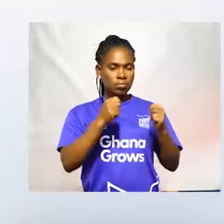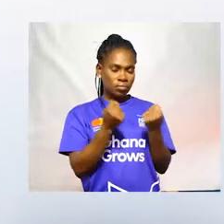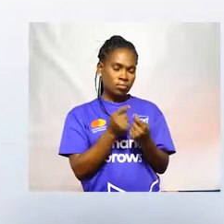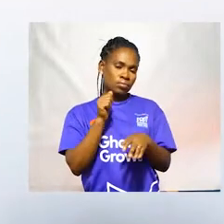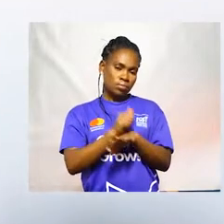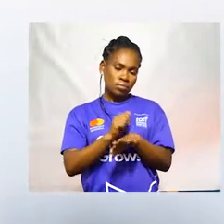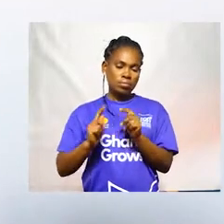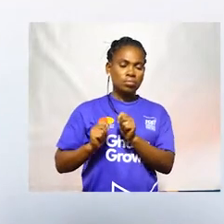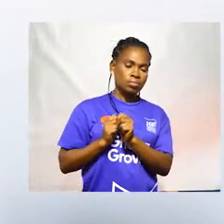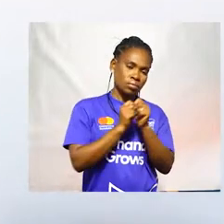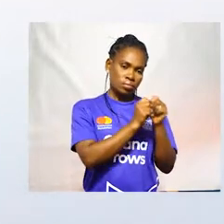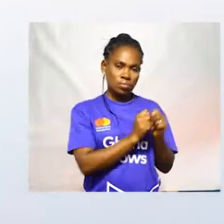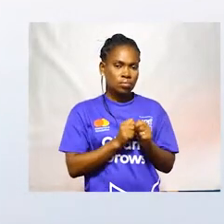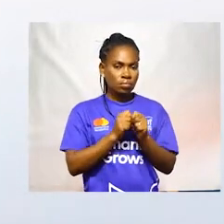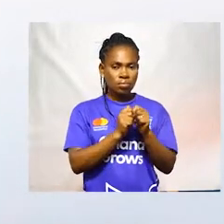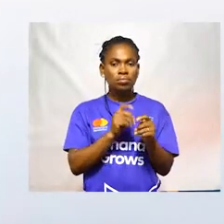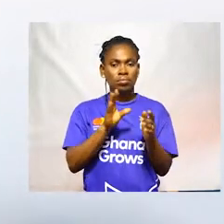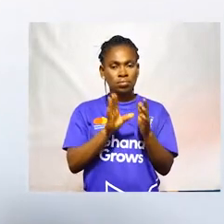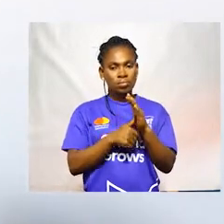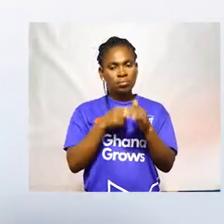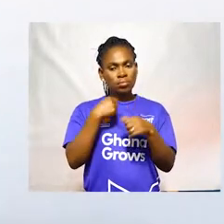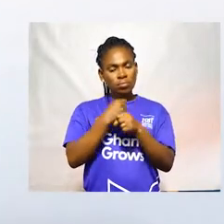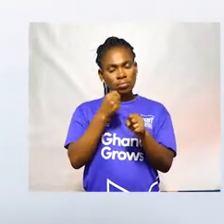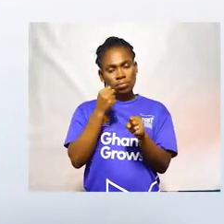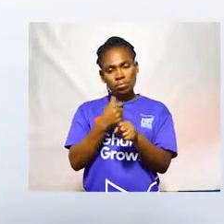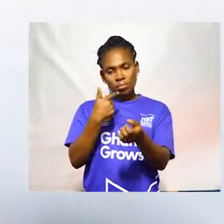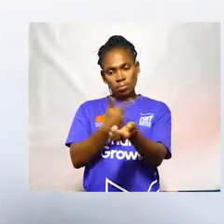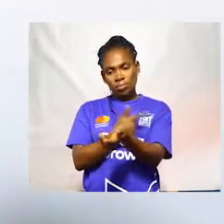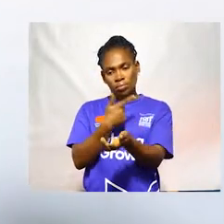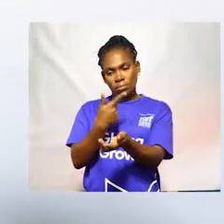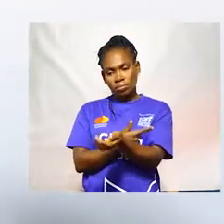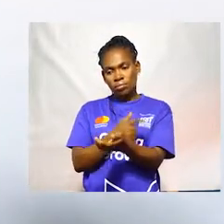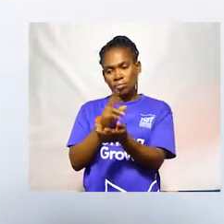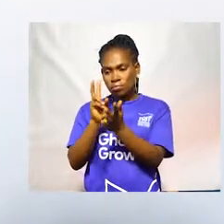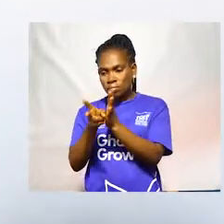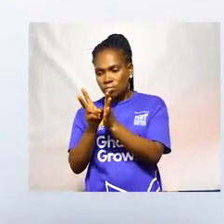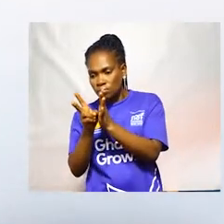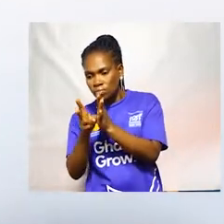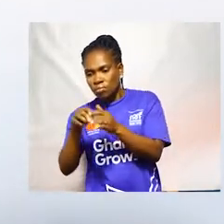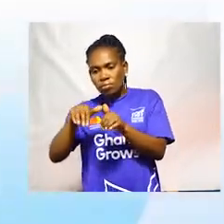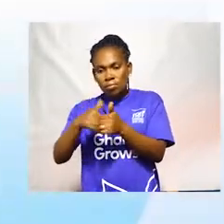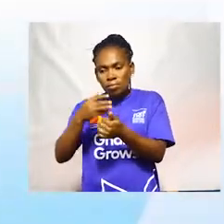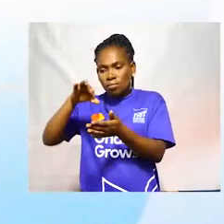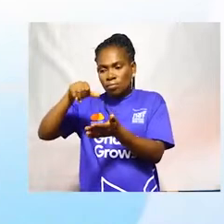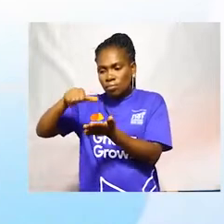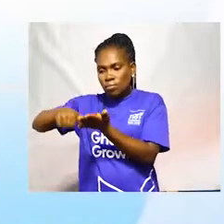together to cover Ghana's elections on social media. So we had a lot of support from...